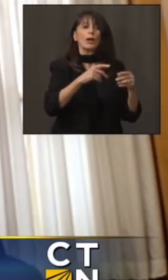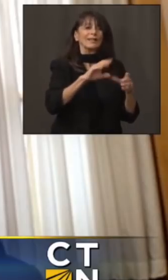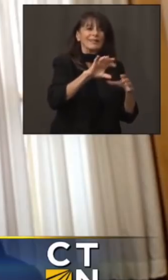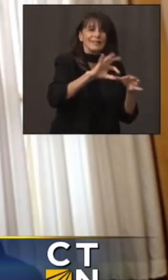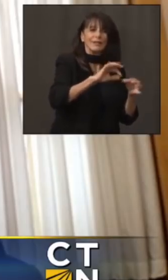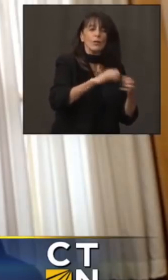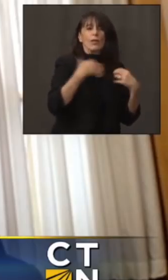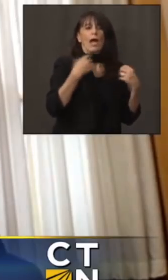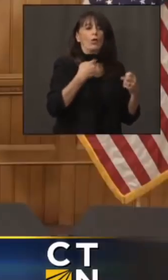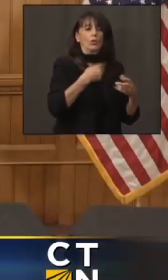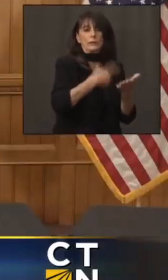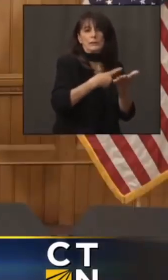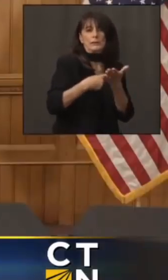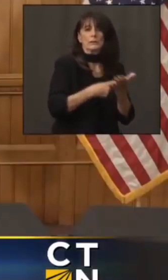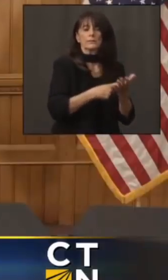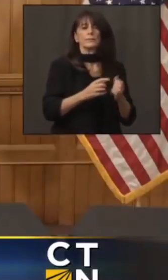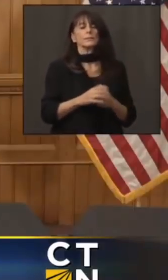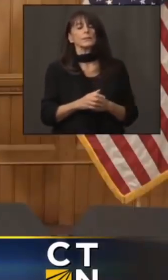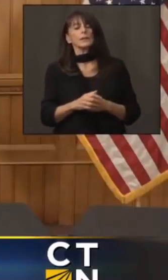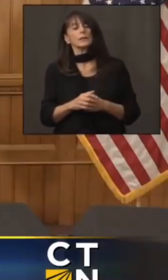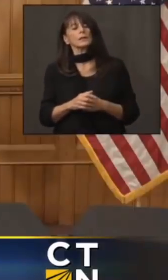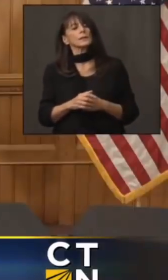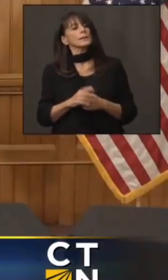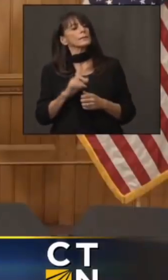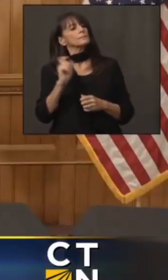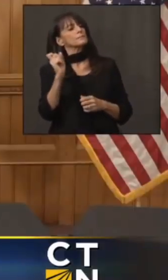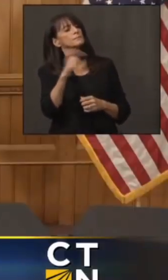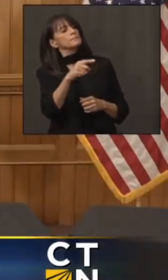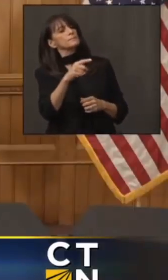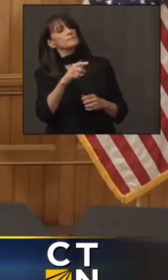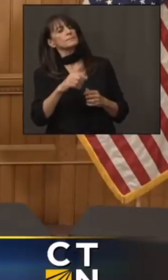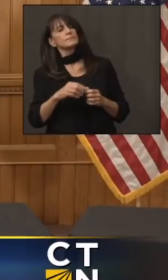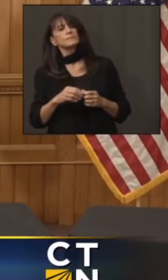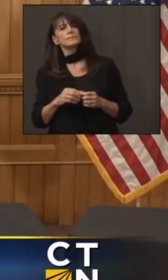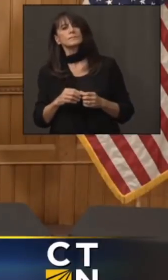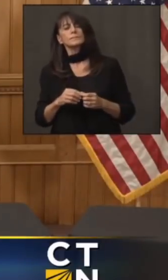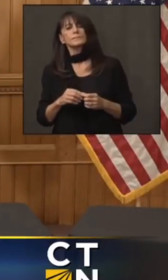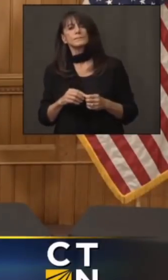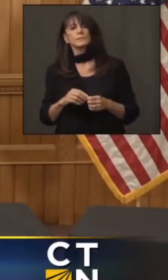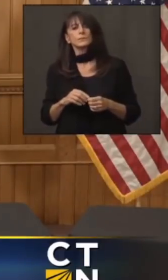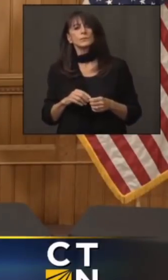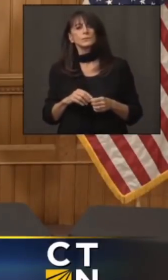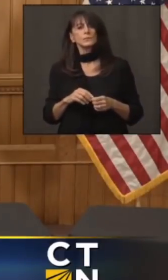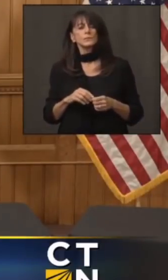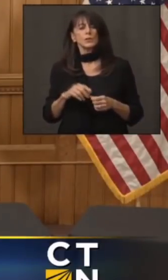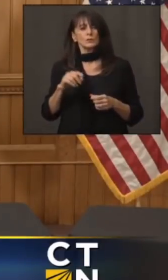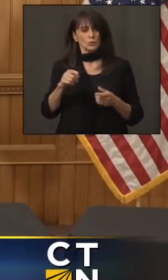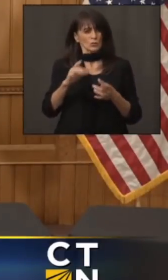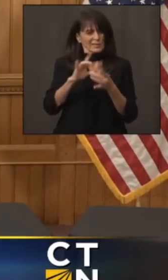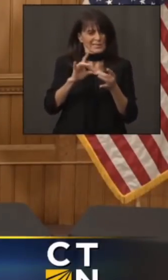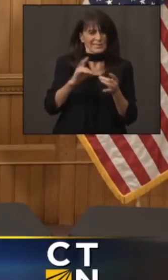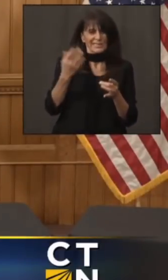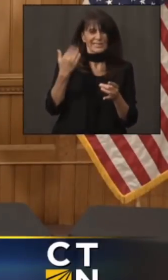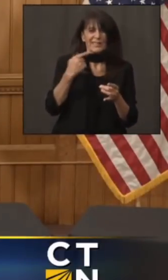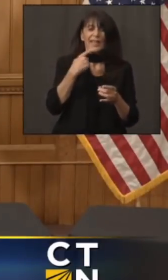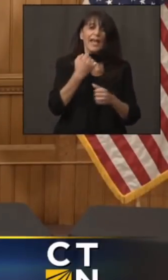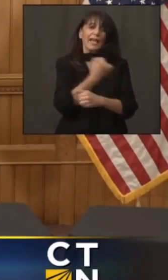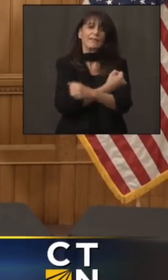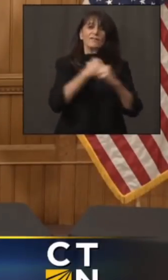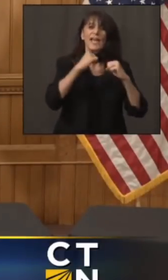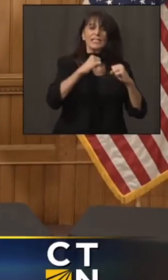Okay. So and Governor, if this vaccination study committee is going to be meeting this week,